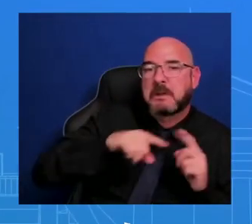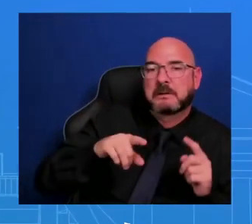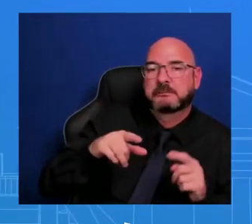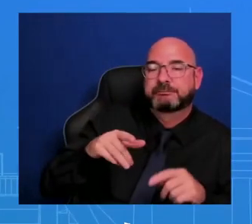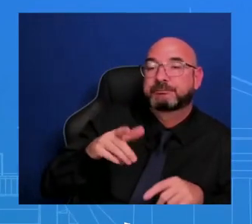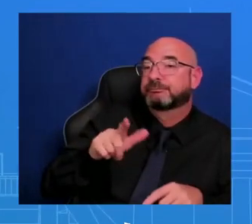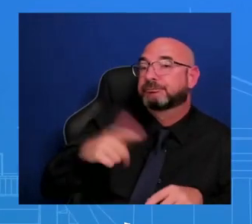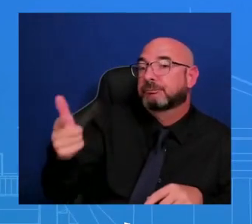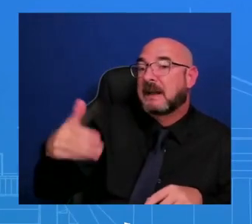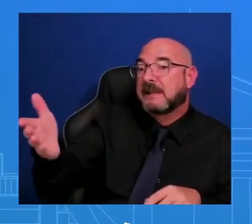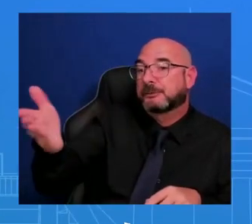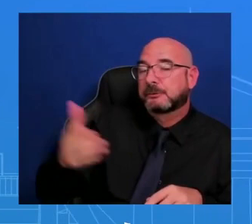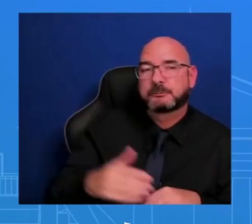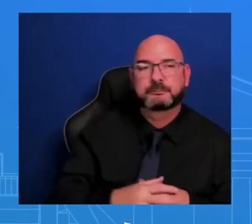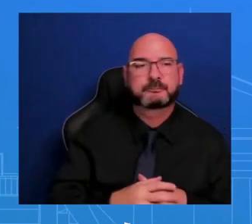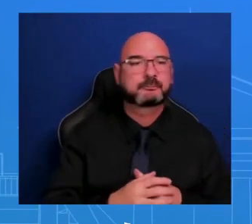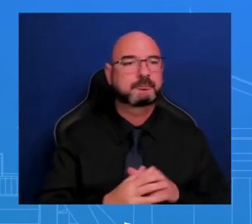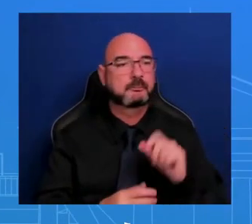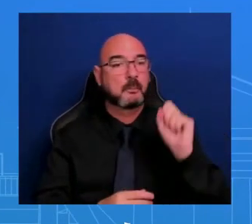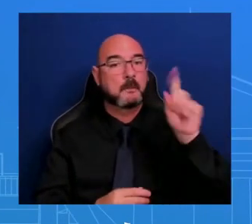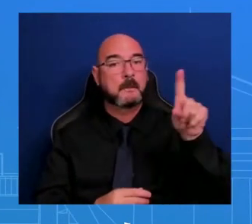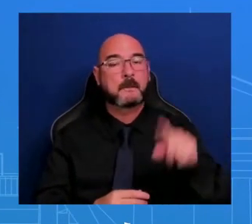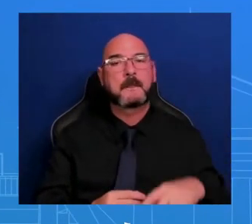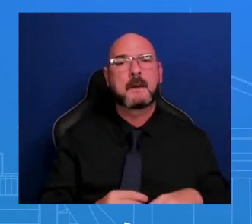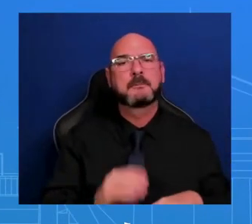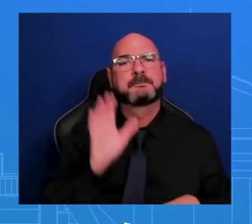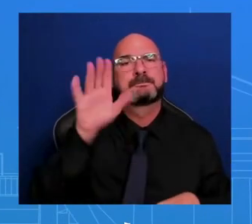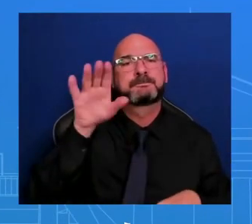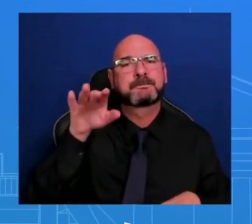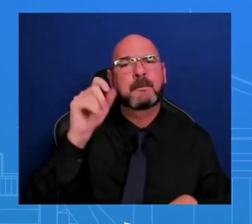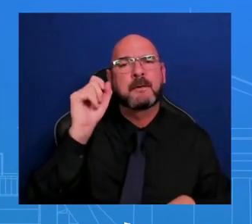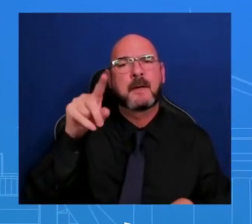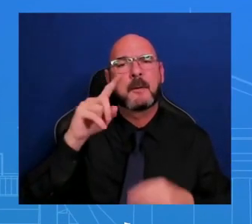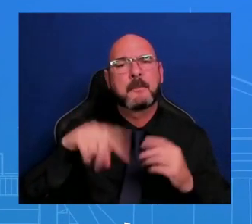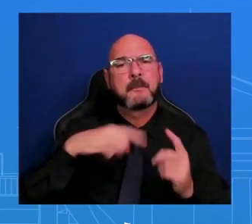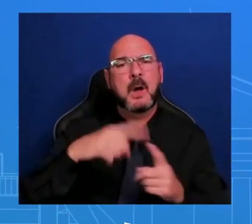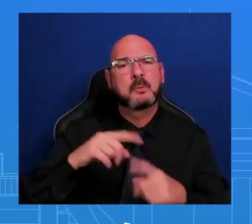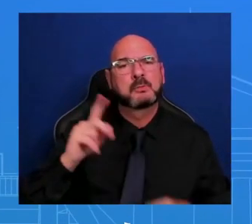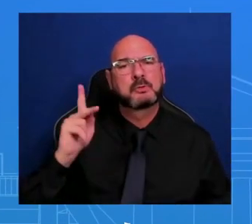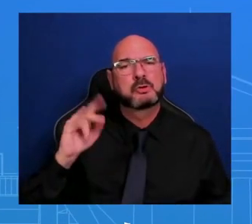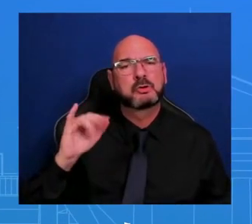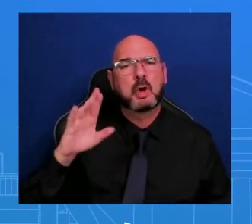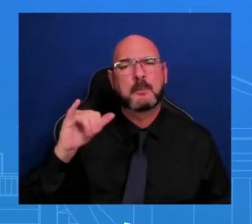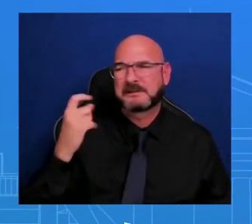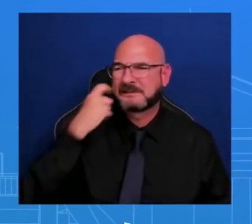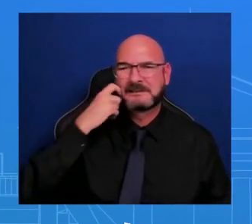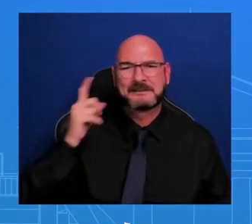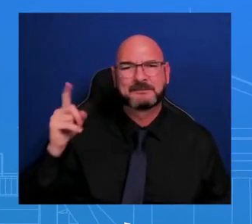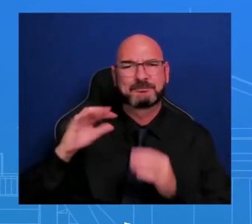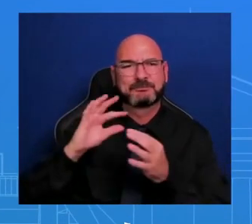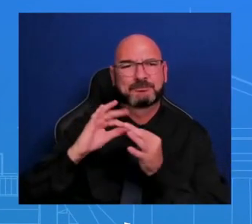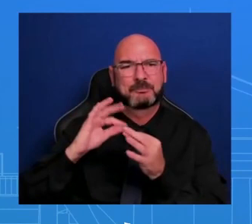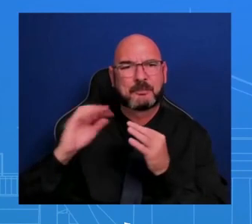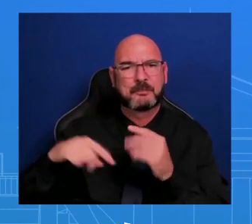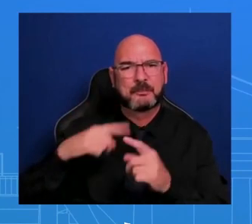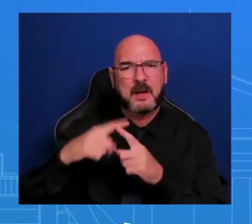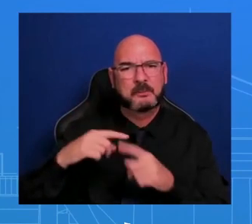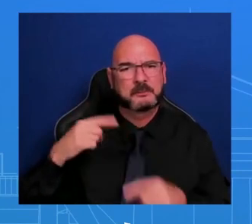that John Kirby said about the Gaza Health Ministry, because I think this would be helpful for Americans who are watching this